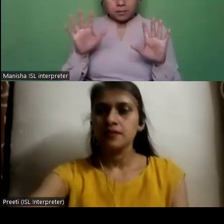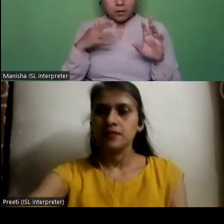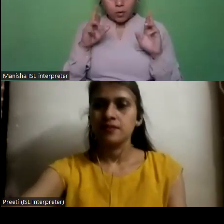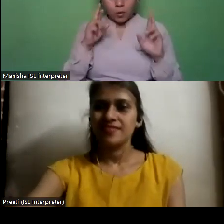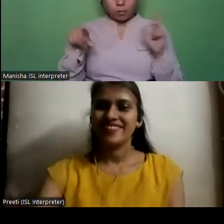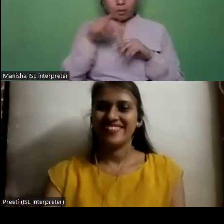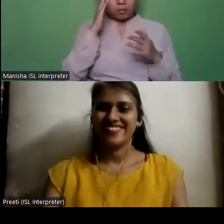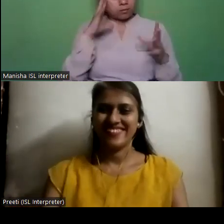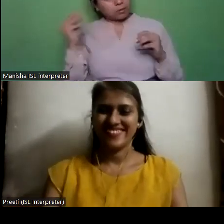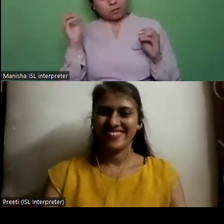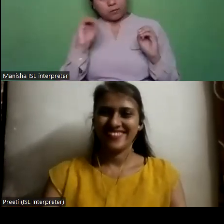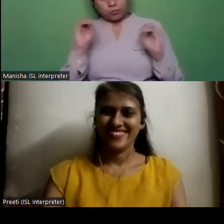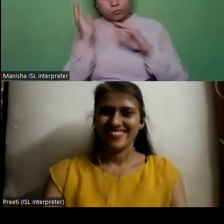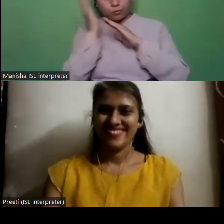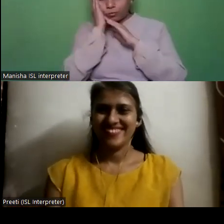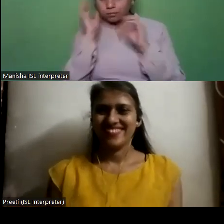to sleep.